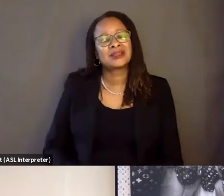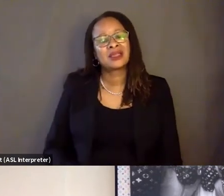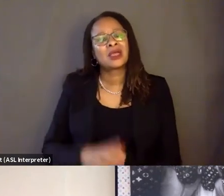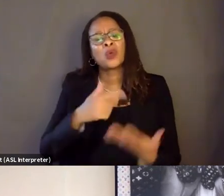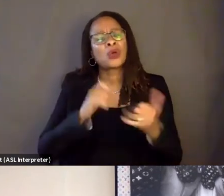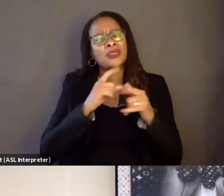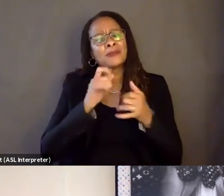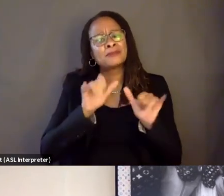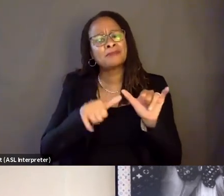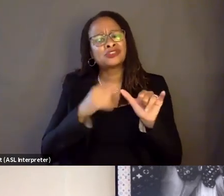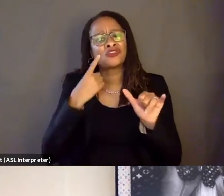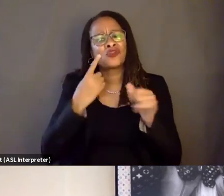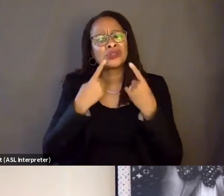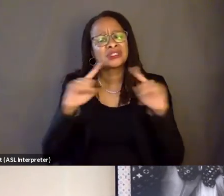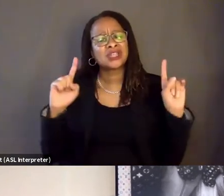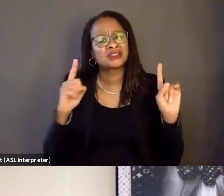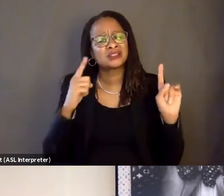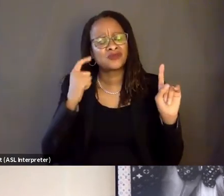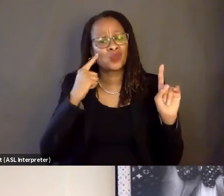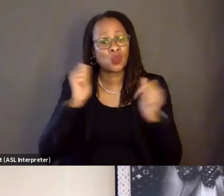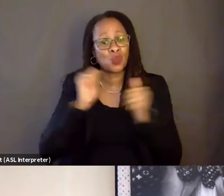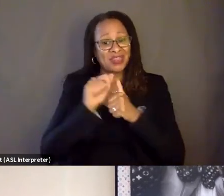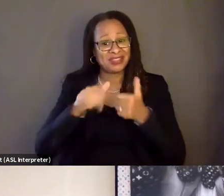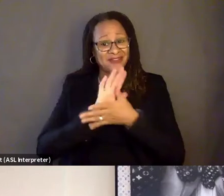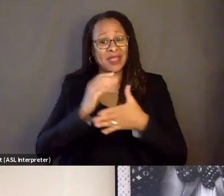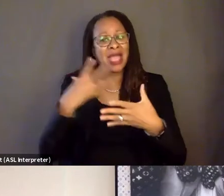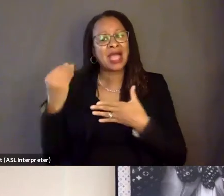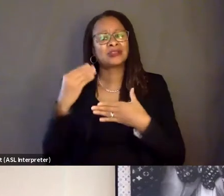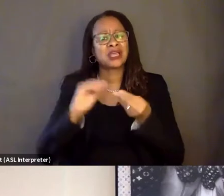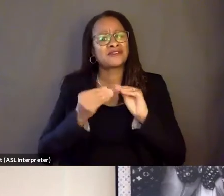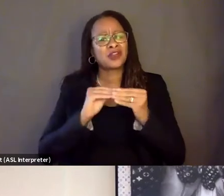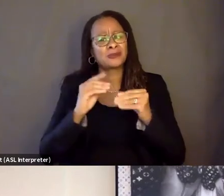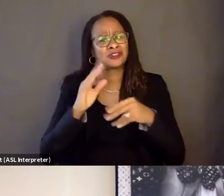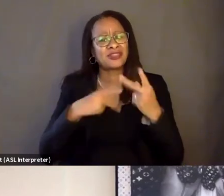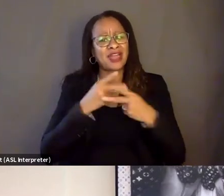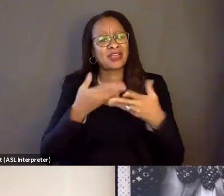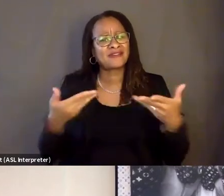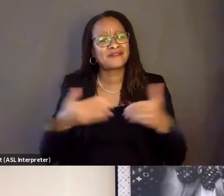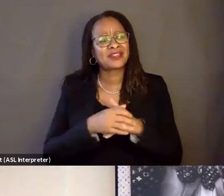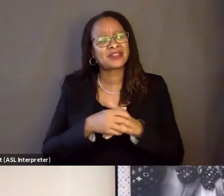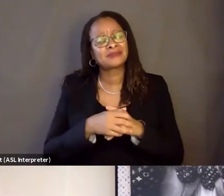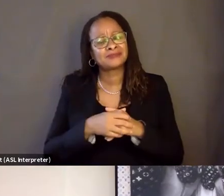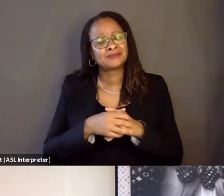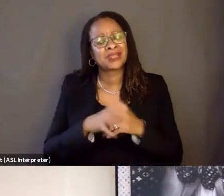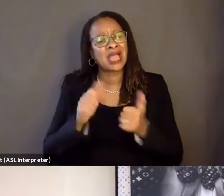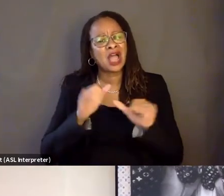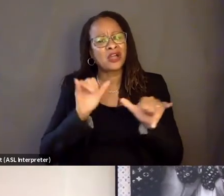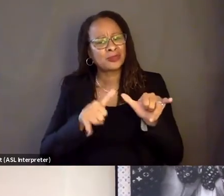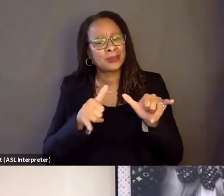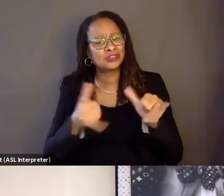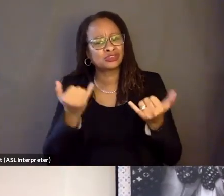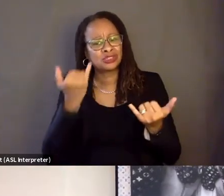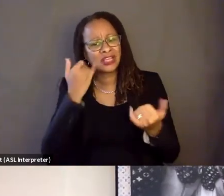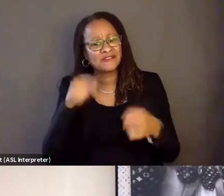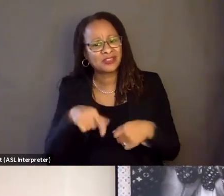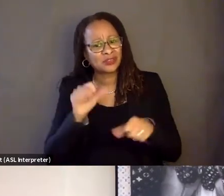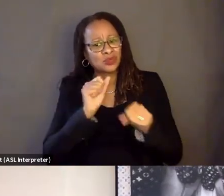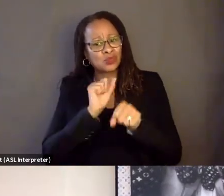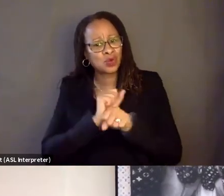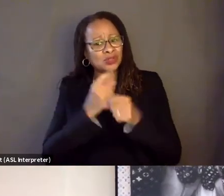of success for you with this film outside of numbers and that kind of stuff? How do you measure whether or not this worked?